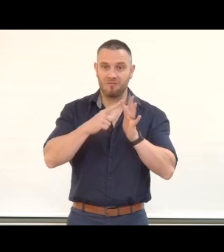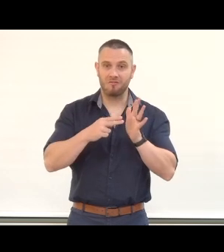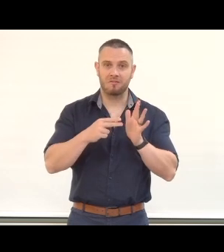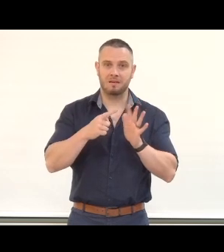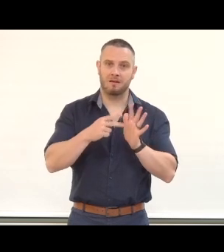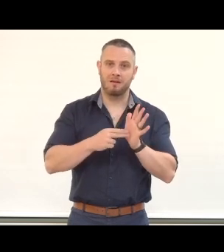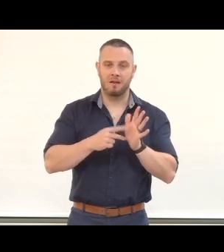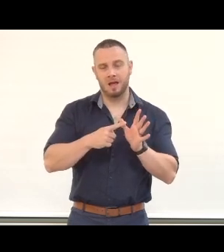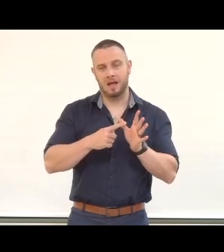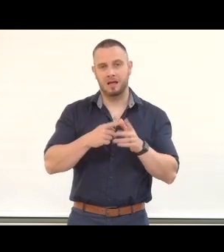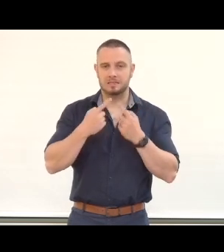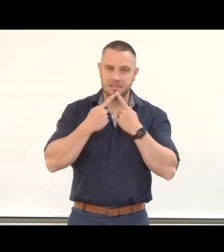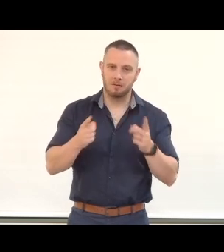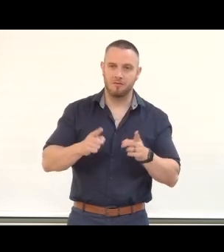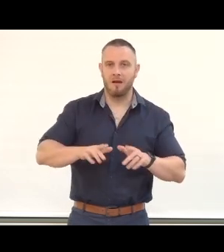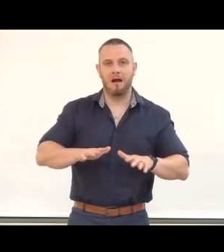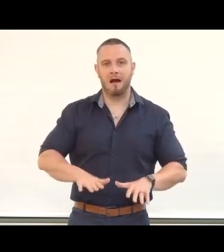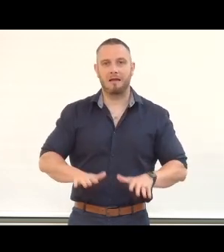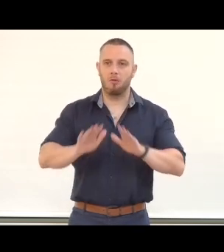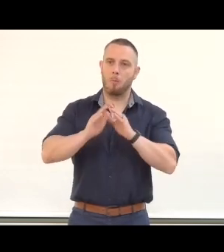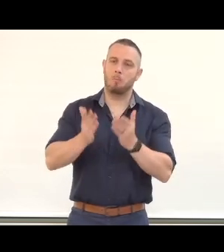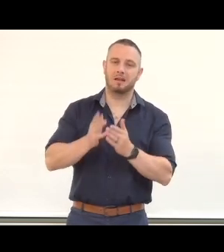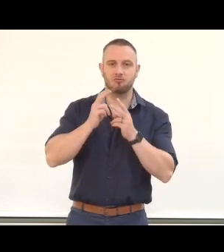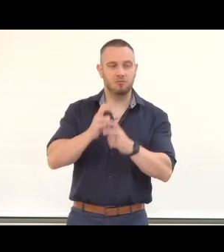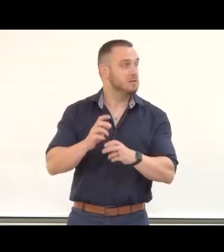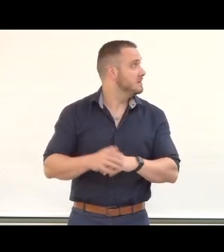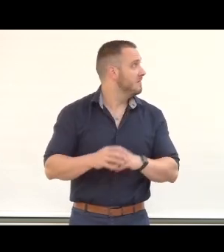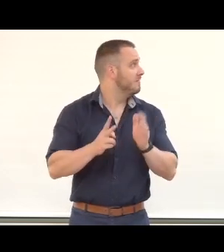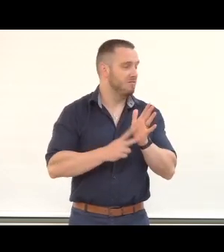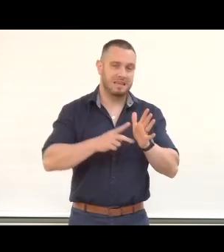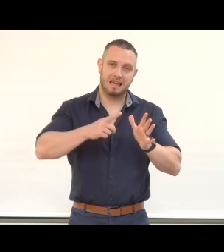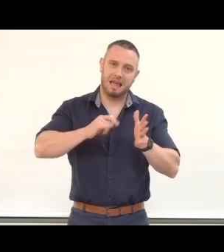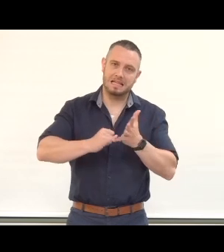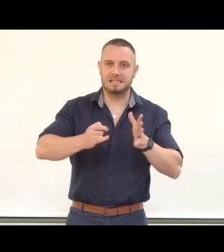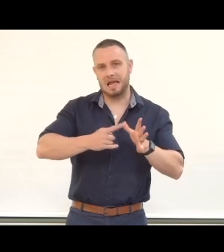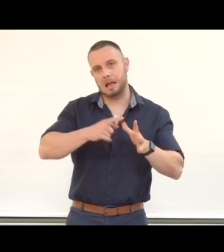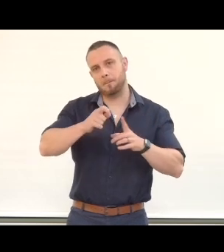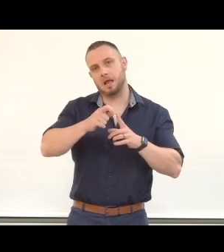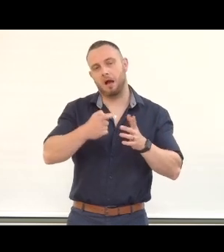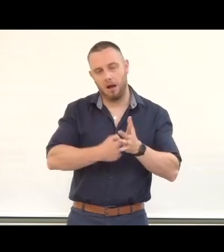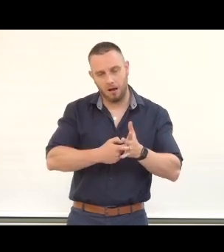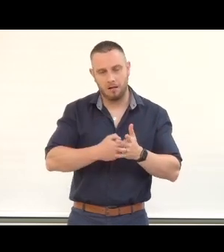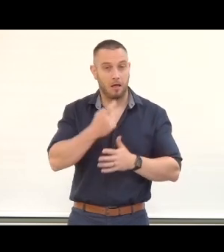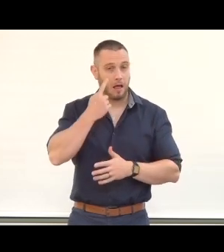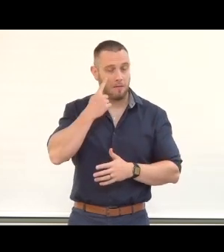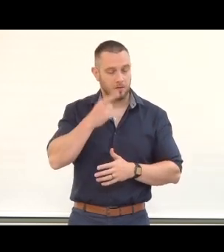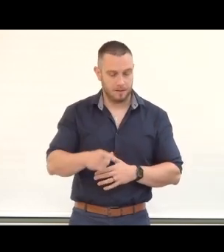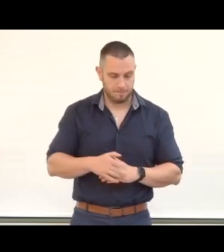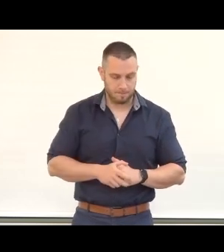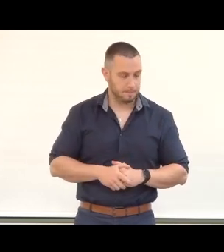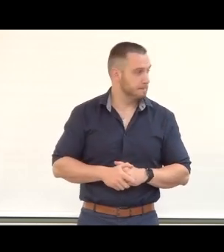on Analog Planetary Research or VSAPR and take a look there if you're